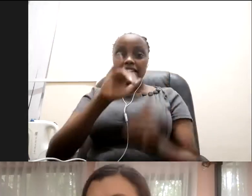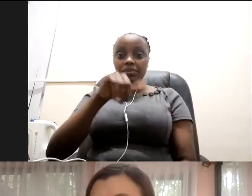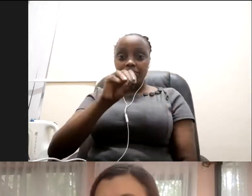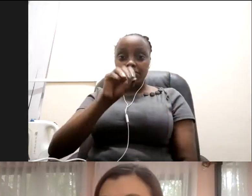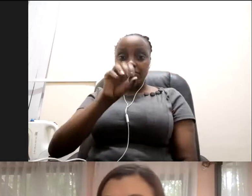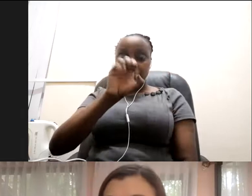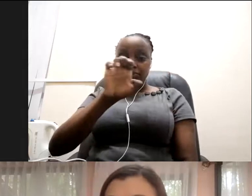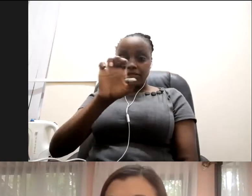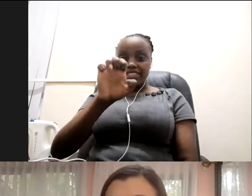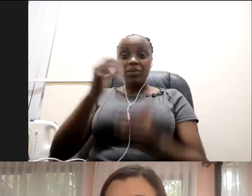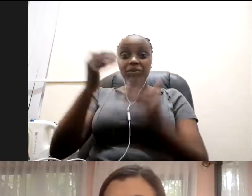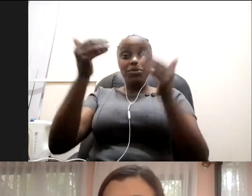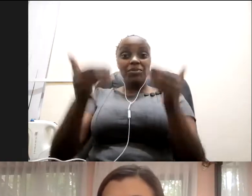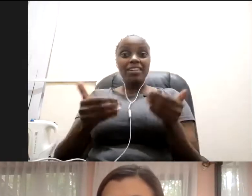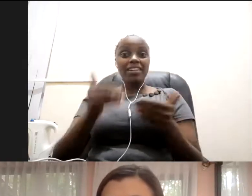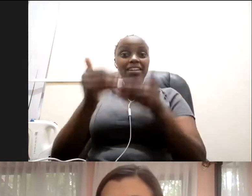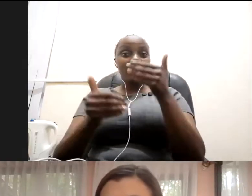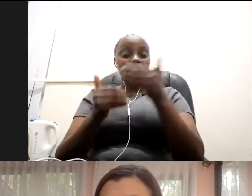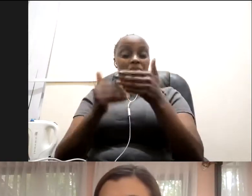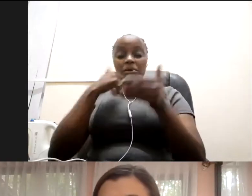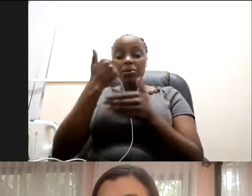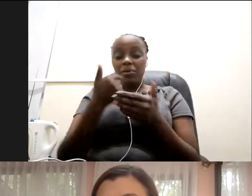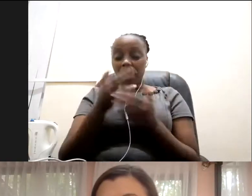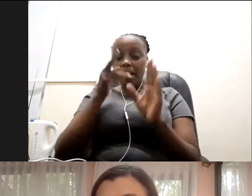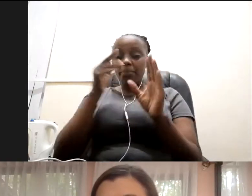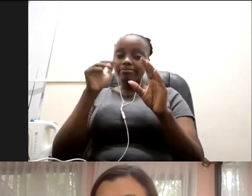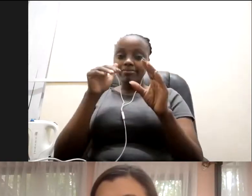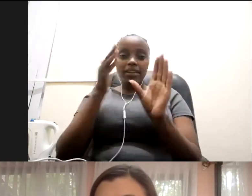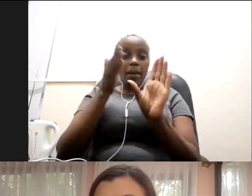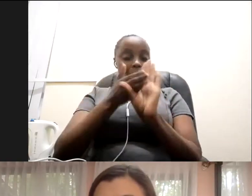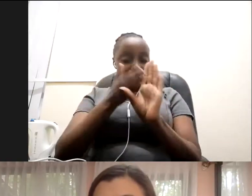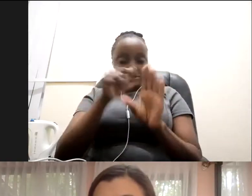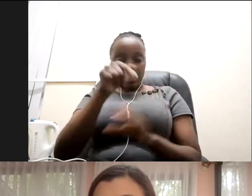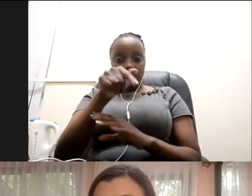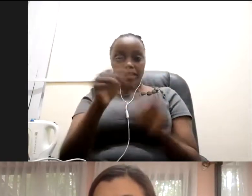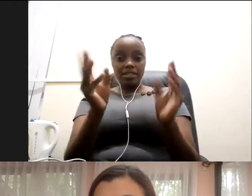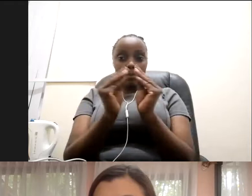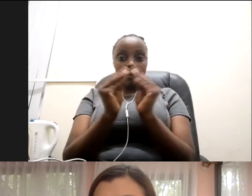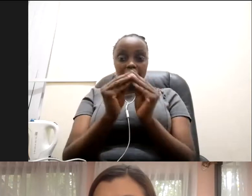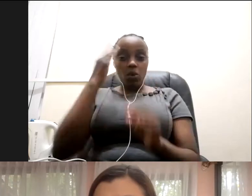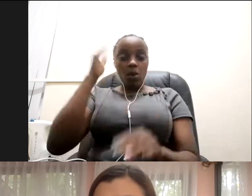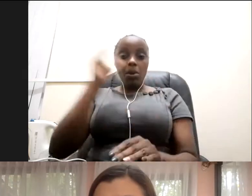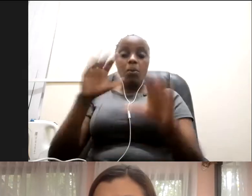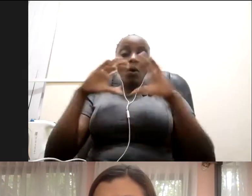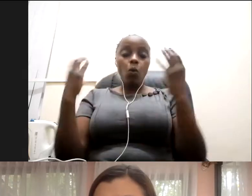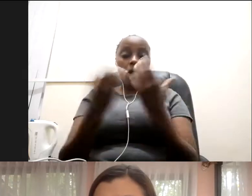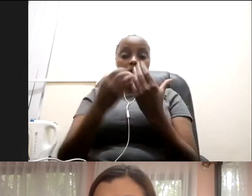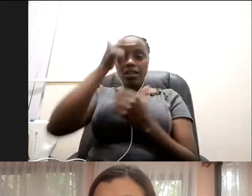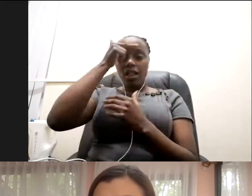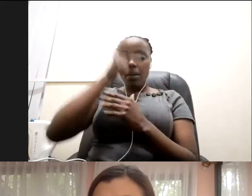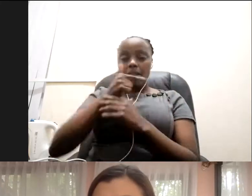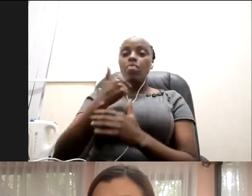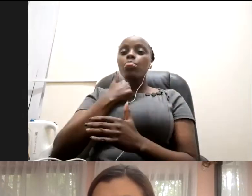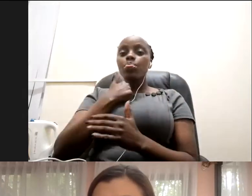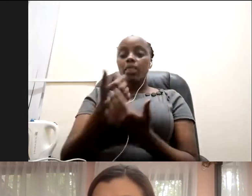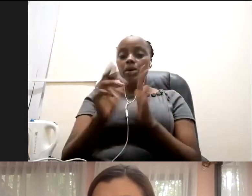to everyone who is participating in this webinar. As you know, the World Blind Union represents the